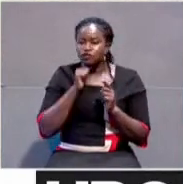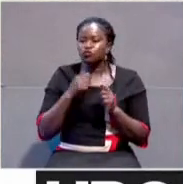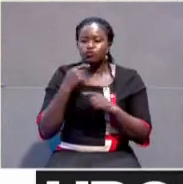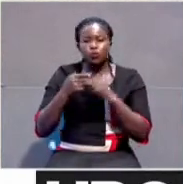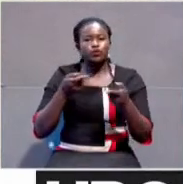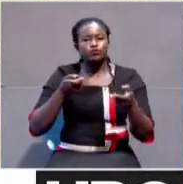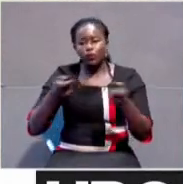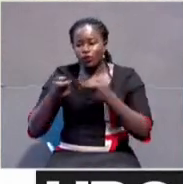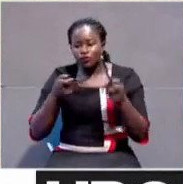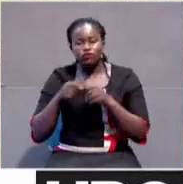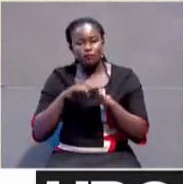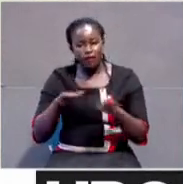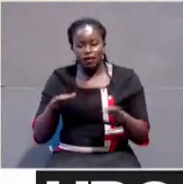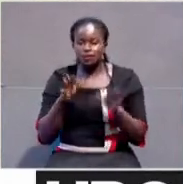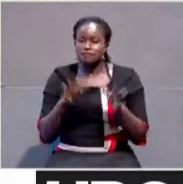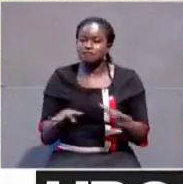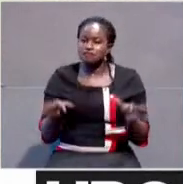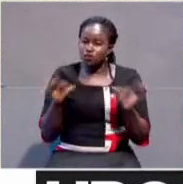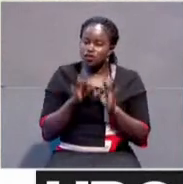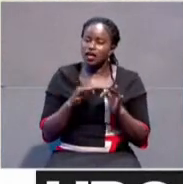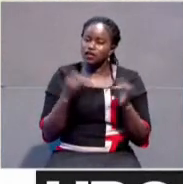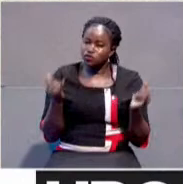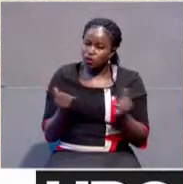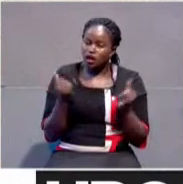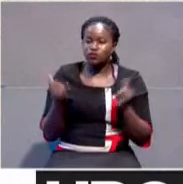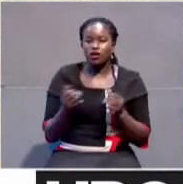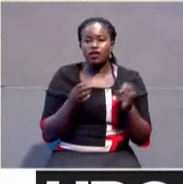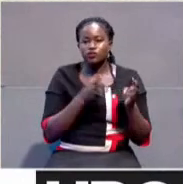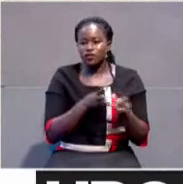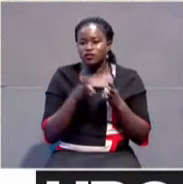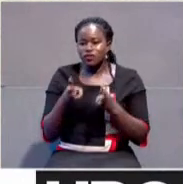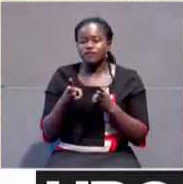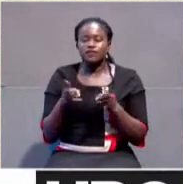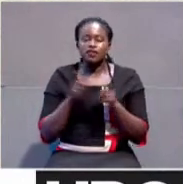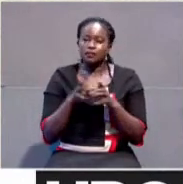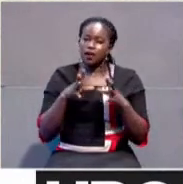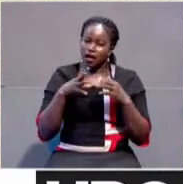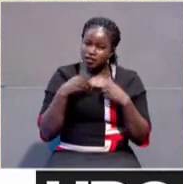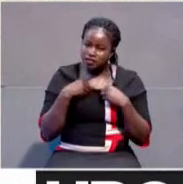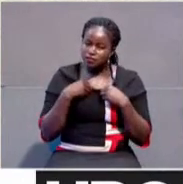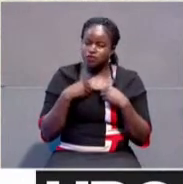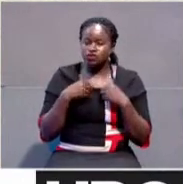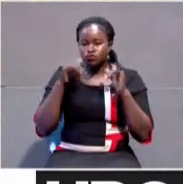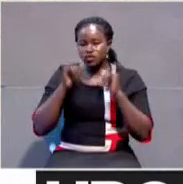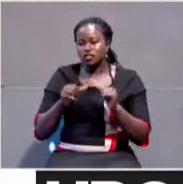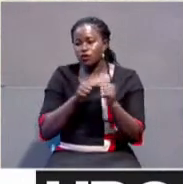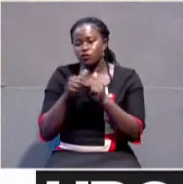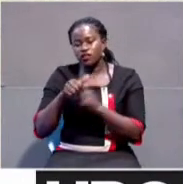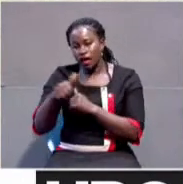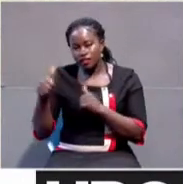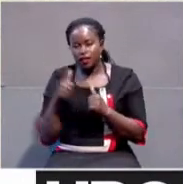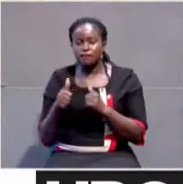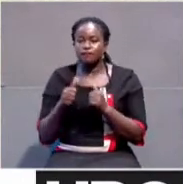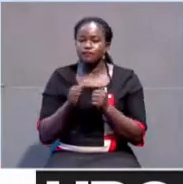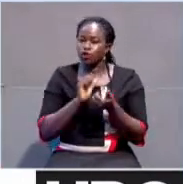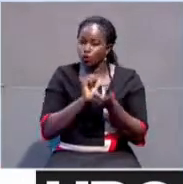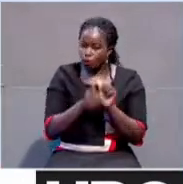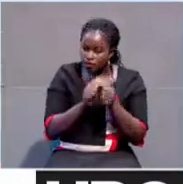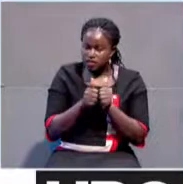market. They should fight actually to have, they should accept to coexist with other players. Competition is